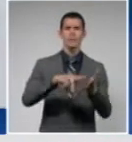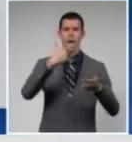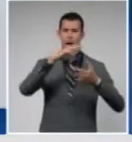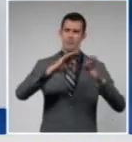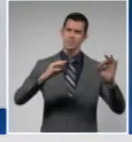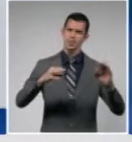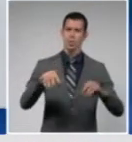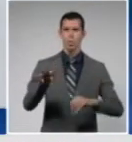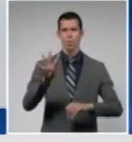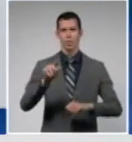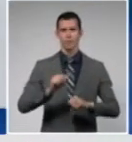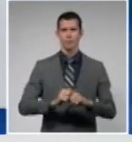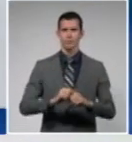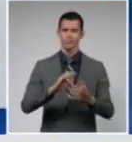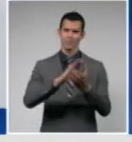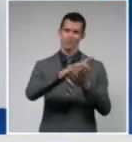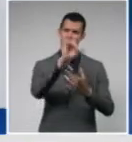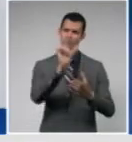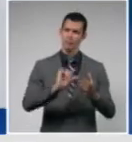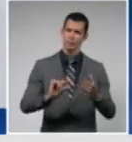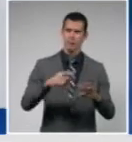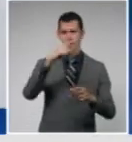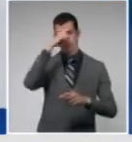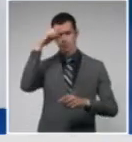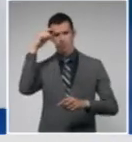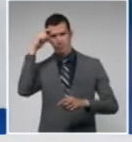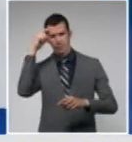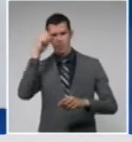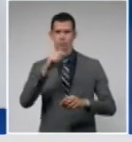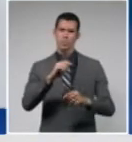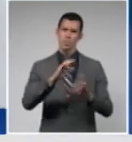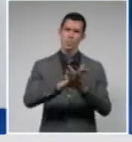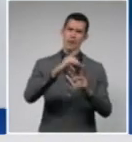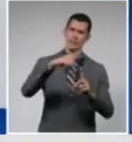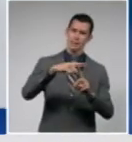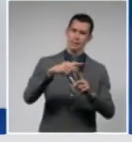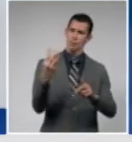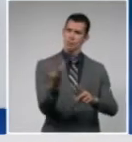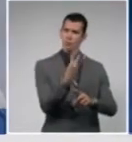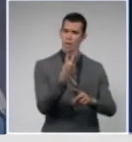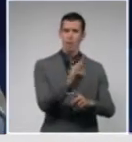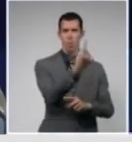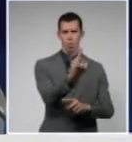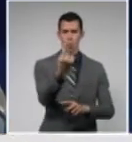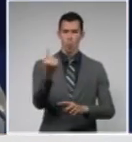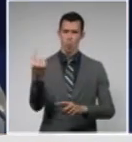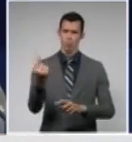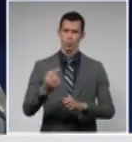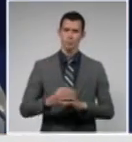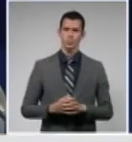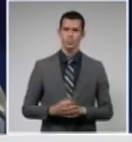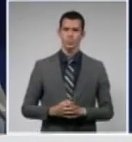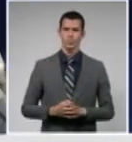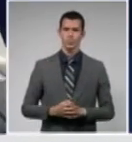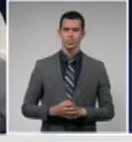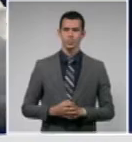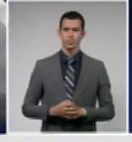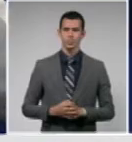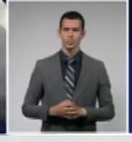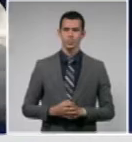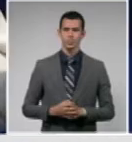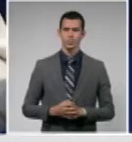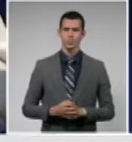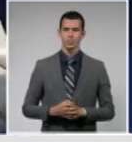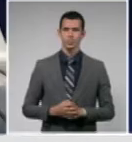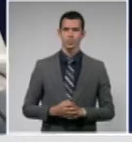de Ávila, 4 to Artemisa, 1 to Mayabeque, 1 to Matanzas, and 1 case